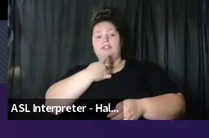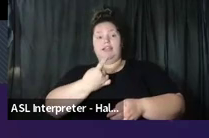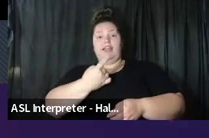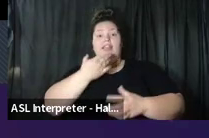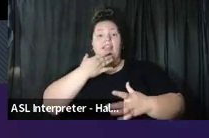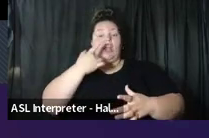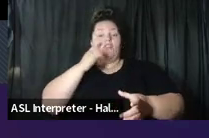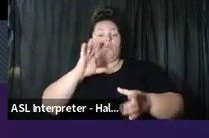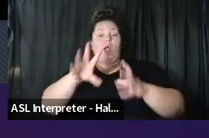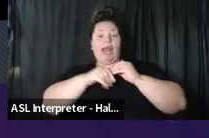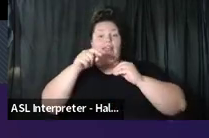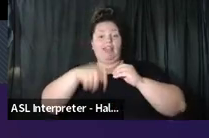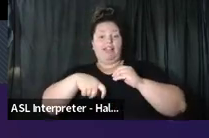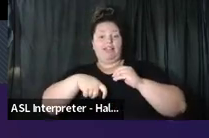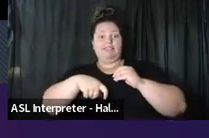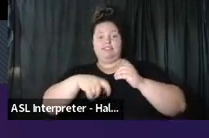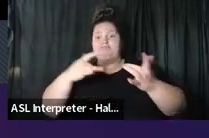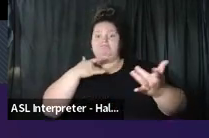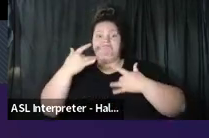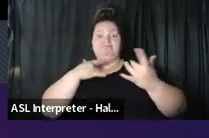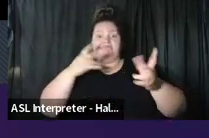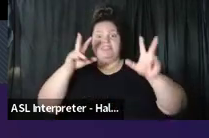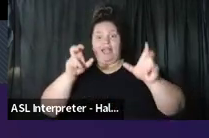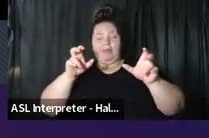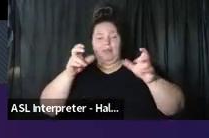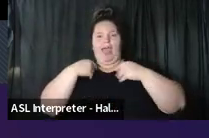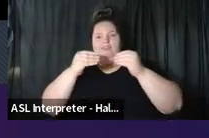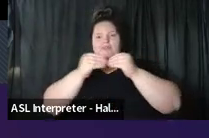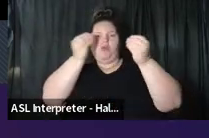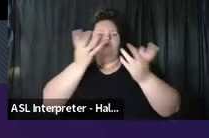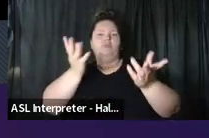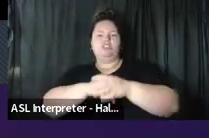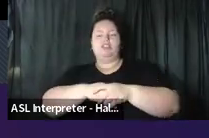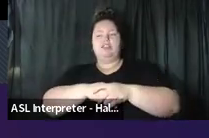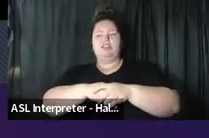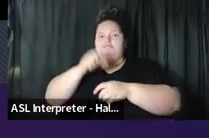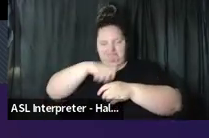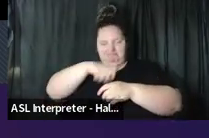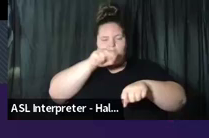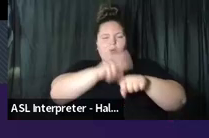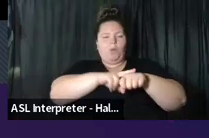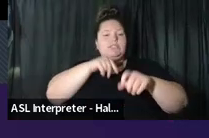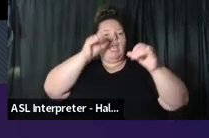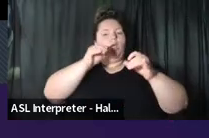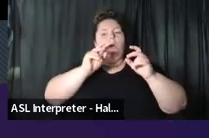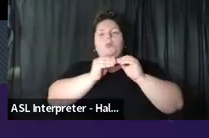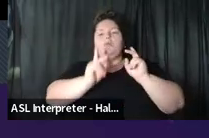more info on it. Yes, of course. I hope that people learn a lot from this.